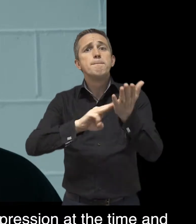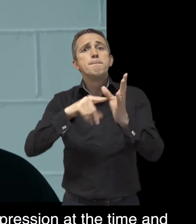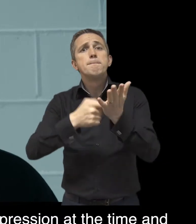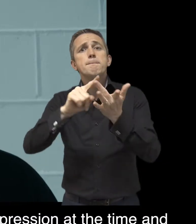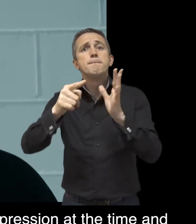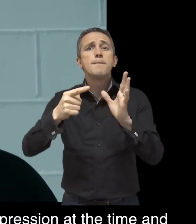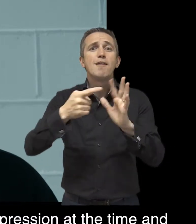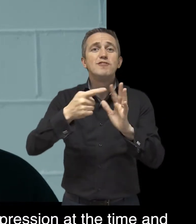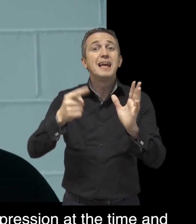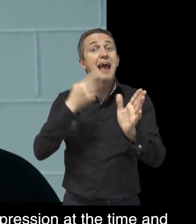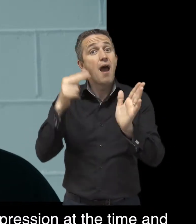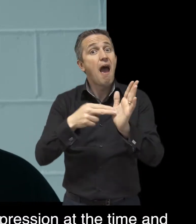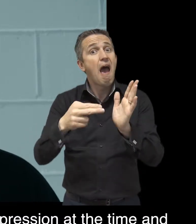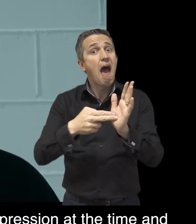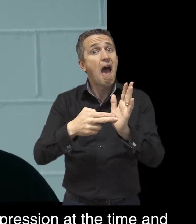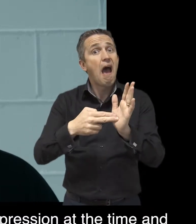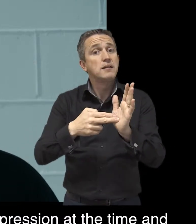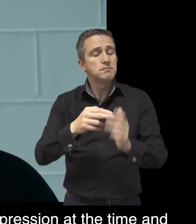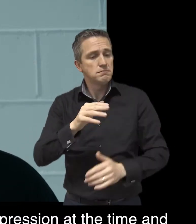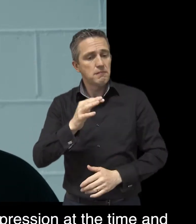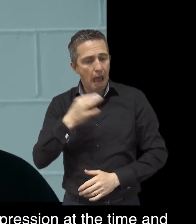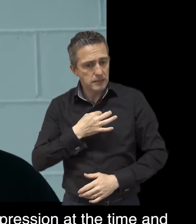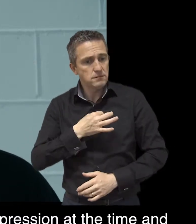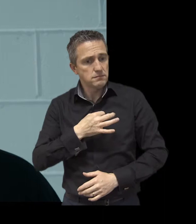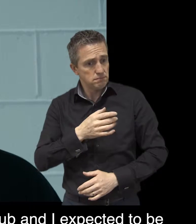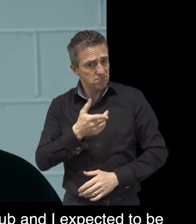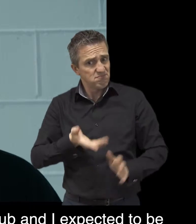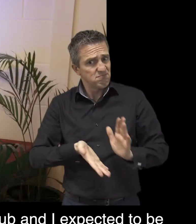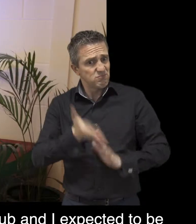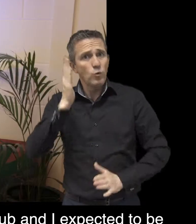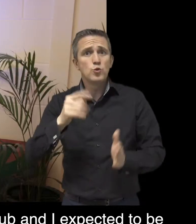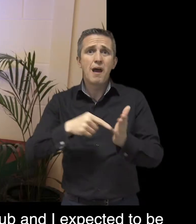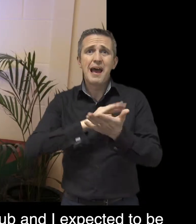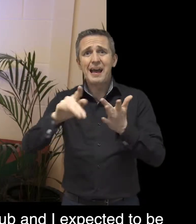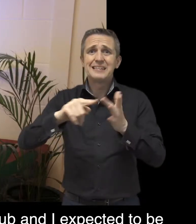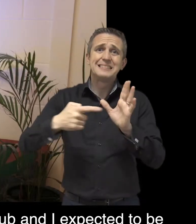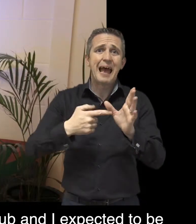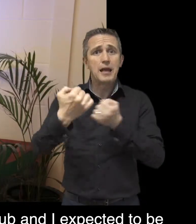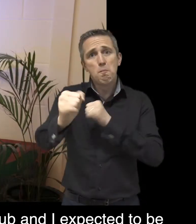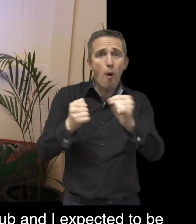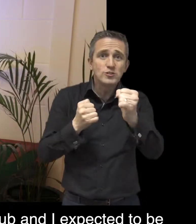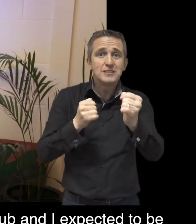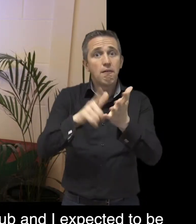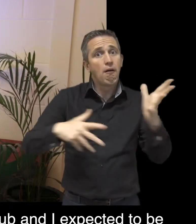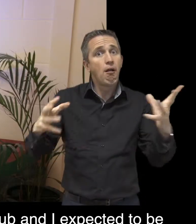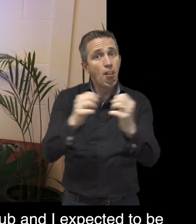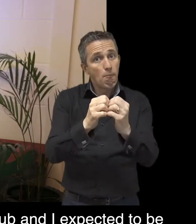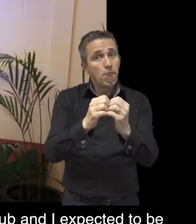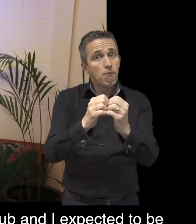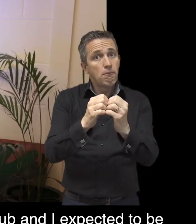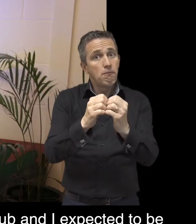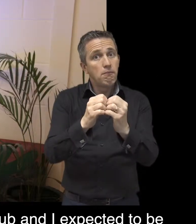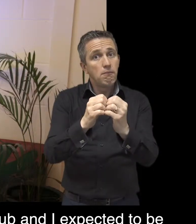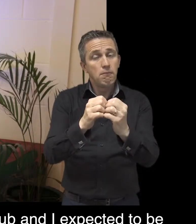up to me. She said I might have the opportunity to go to a Thai boxing club, and what